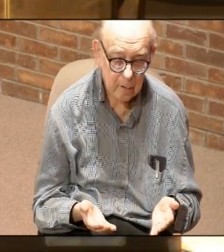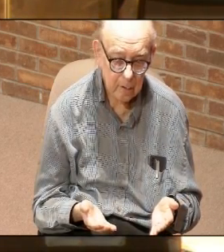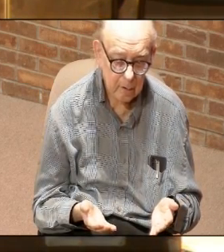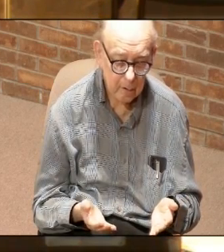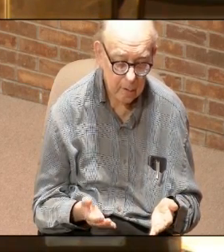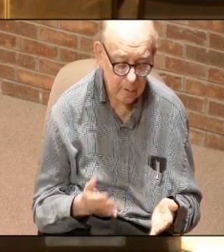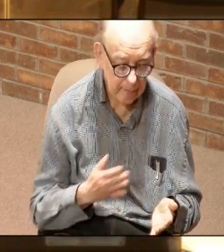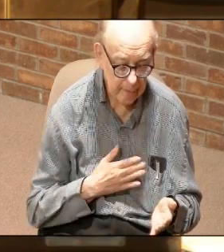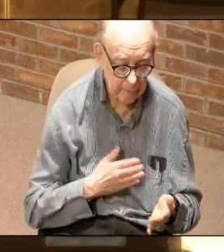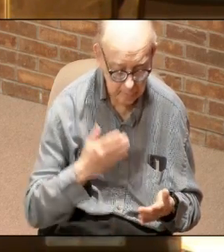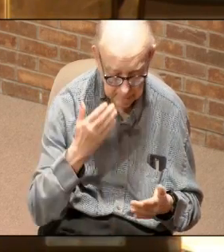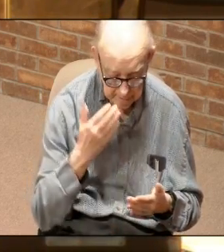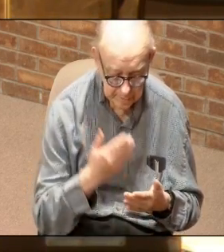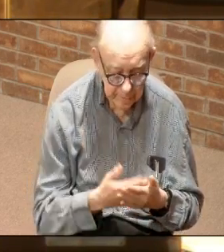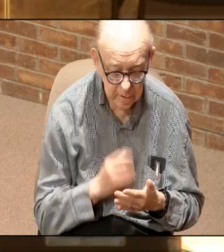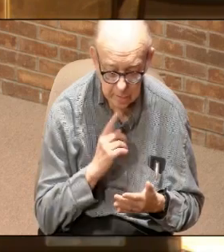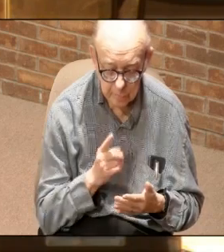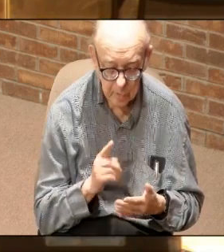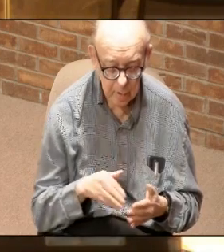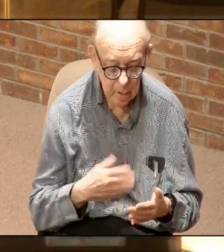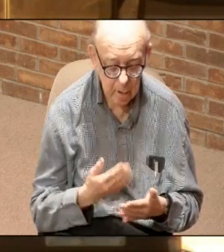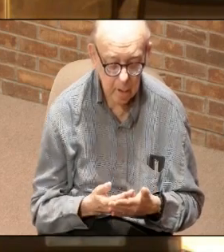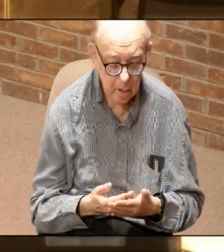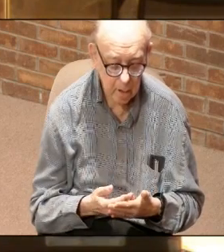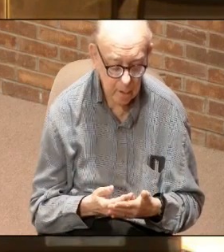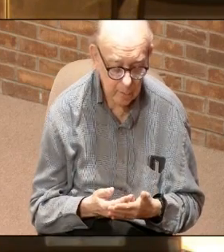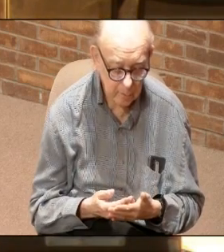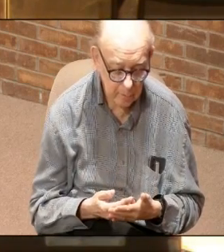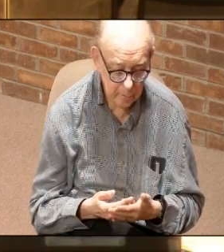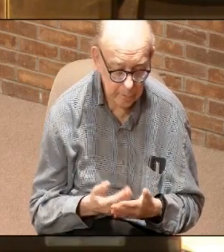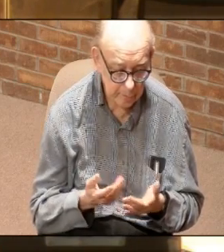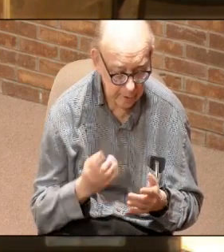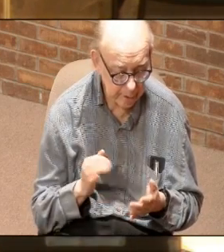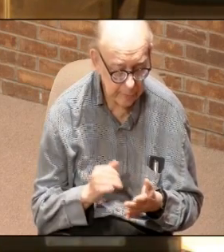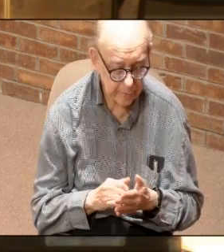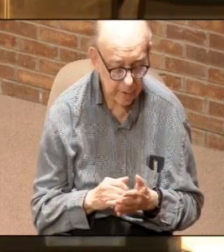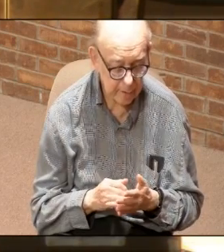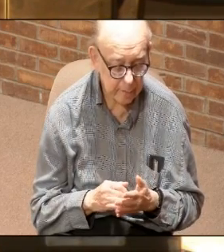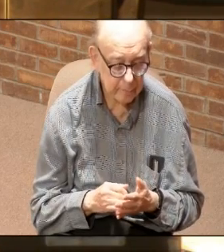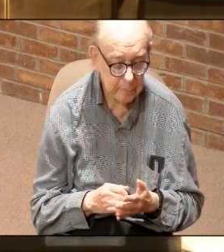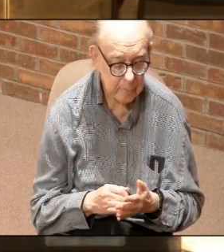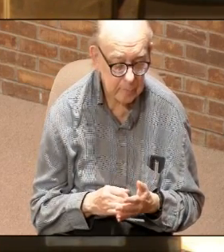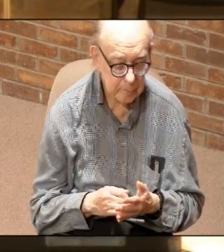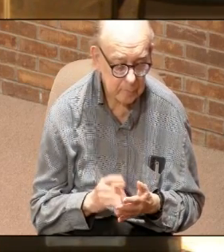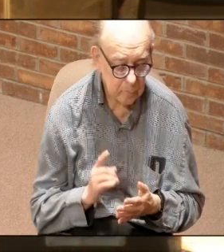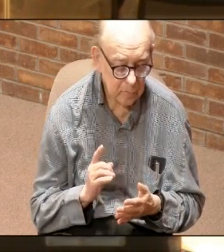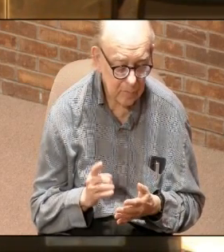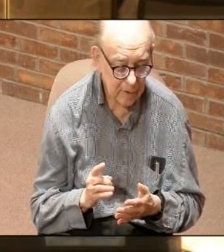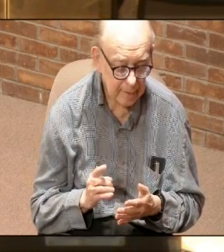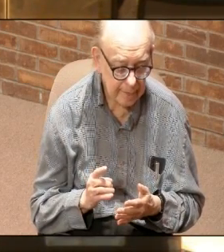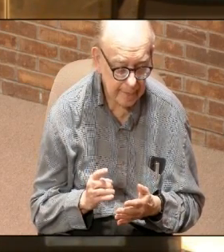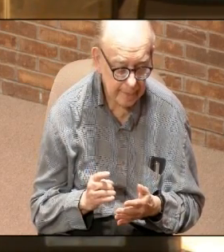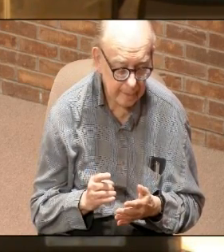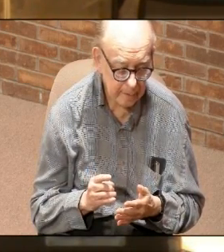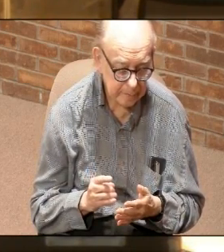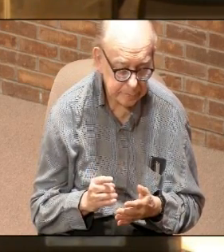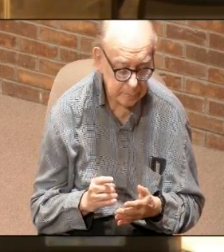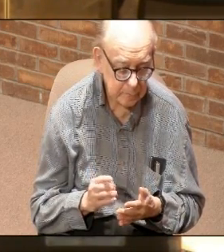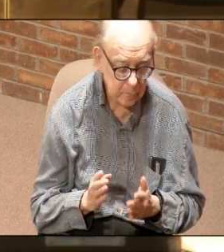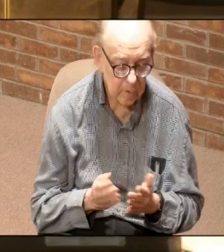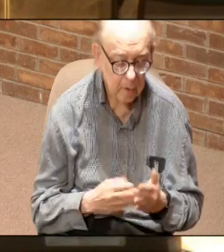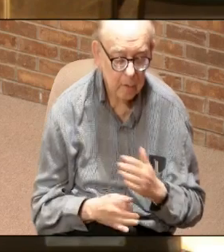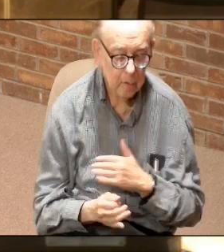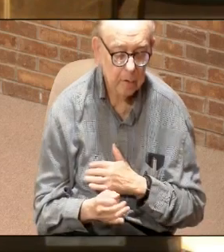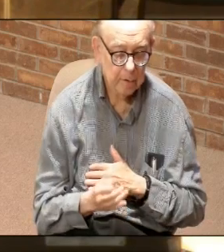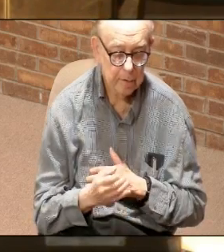my son's born. The one that you've been waiting for. The one in the book of Isaiah